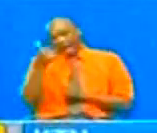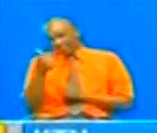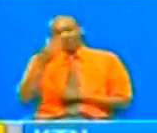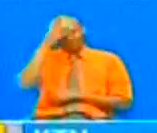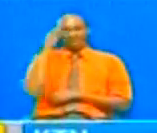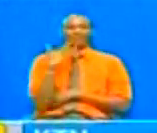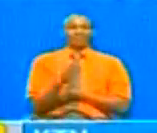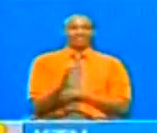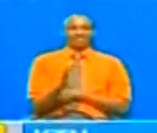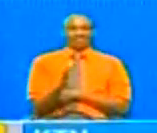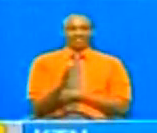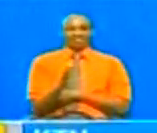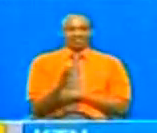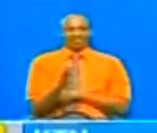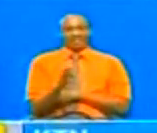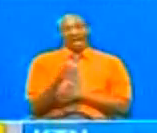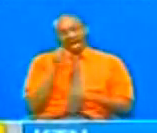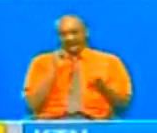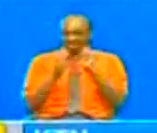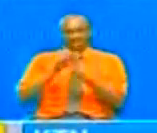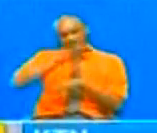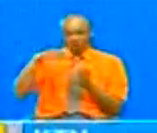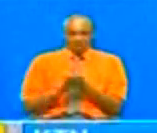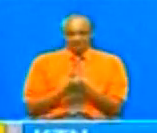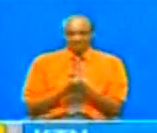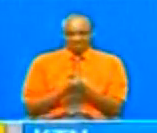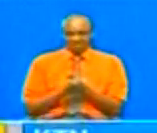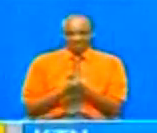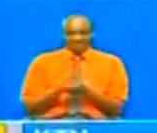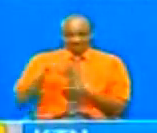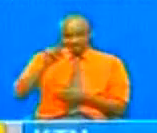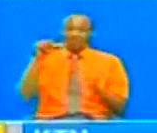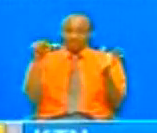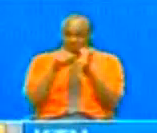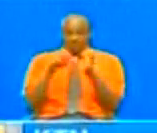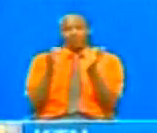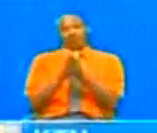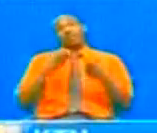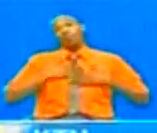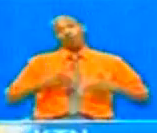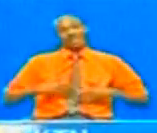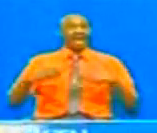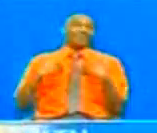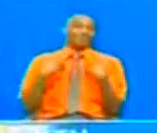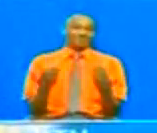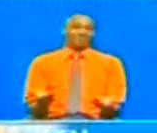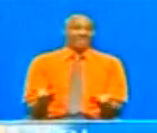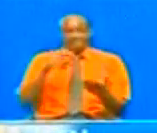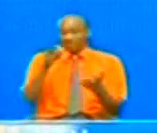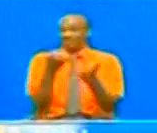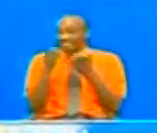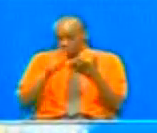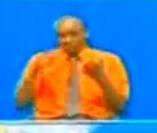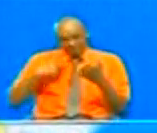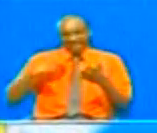altogether. All the athletes having problems with the body, they need to